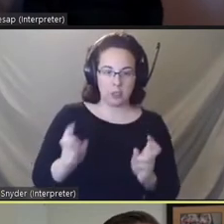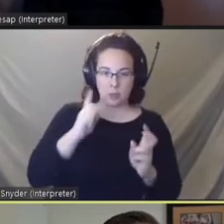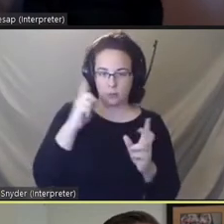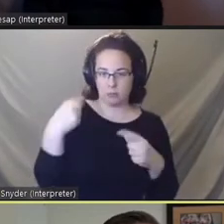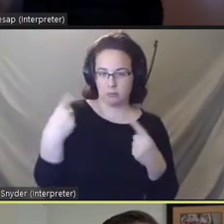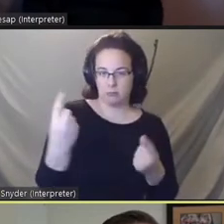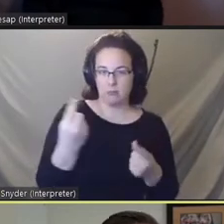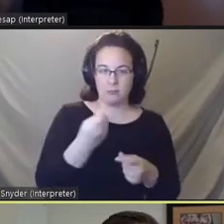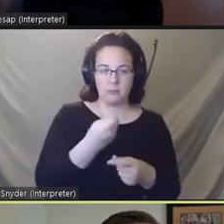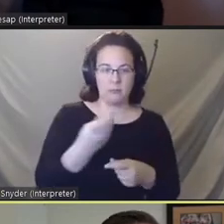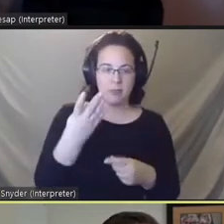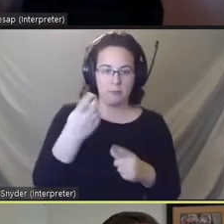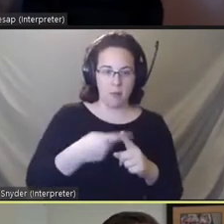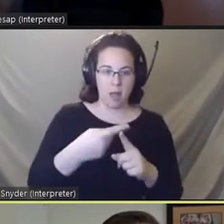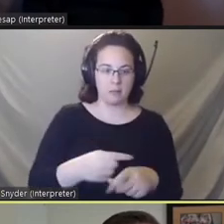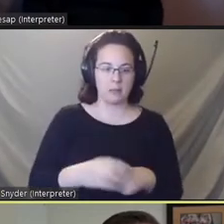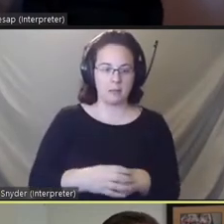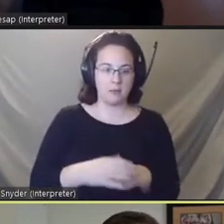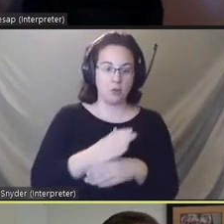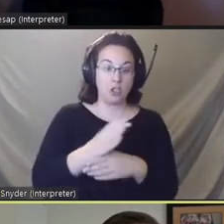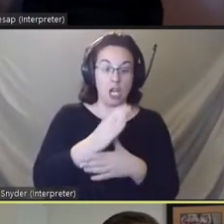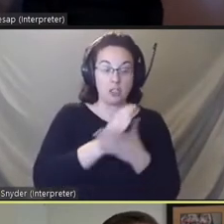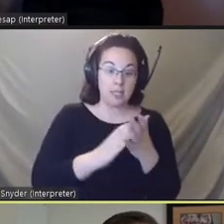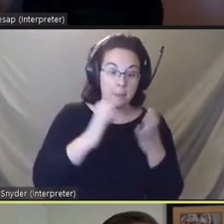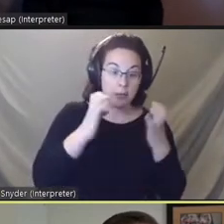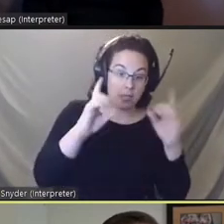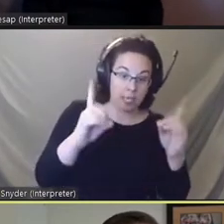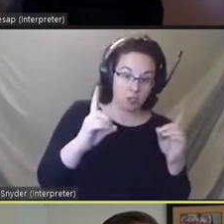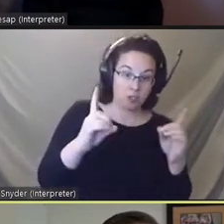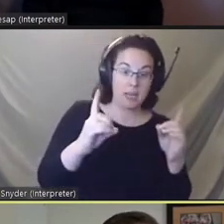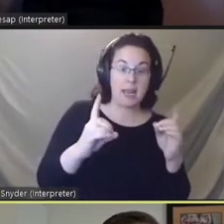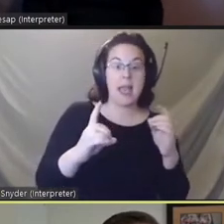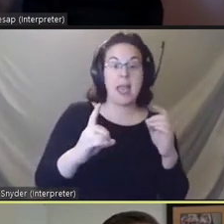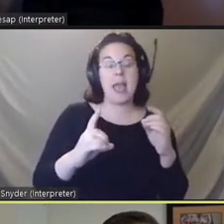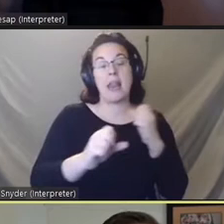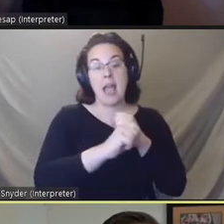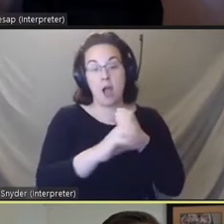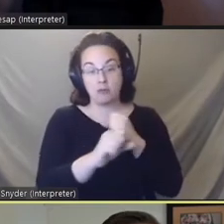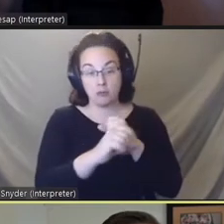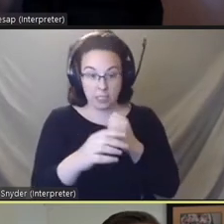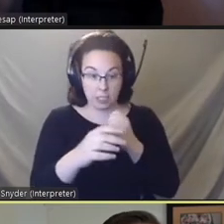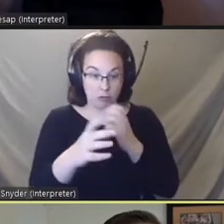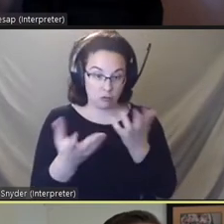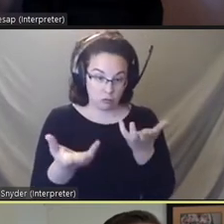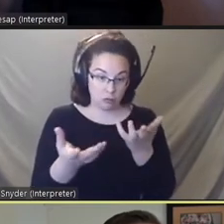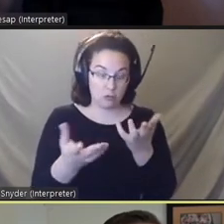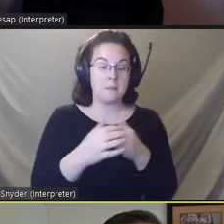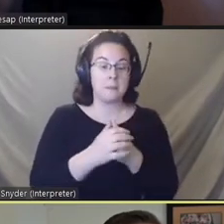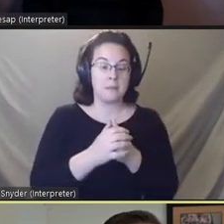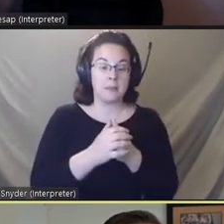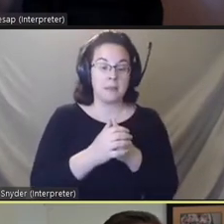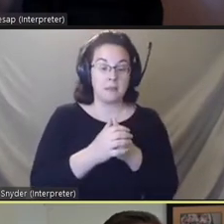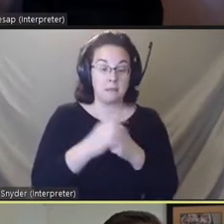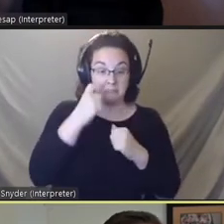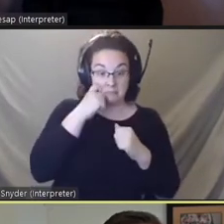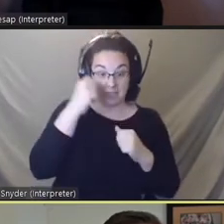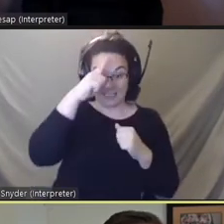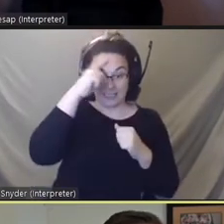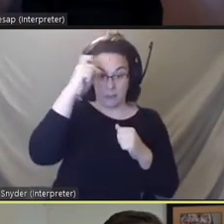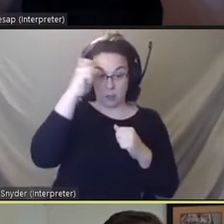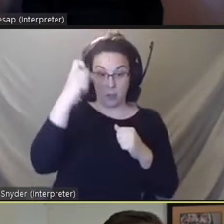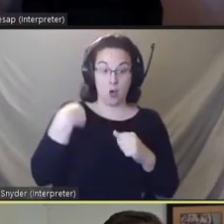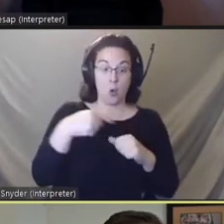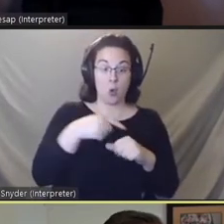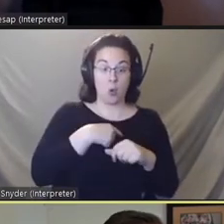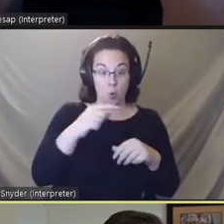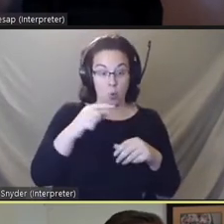To share a few of the other education and outreach highlights, I wanted to sort of tee up that over the summer, we launched a new